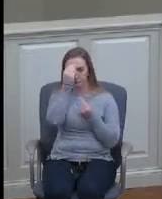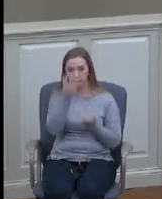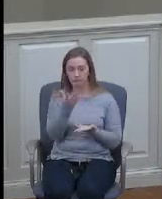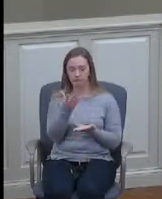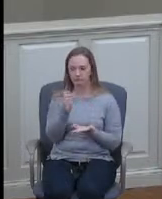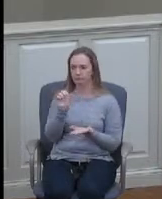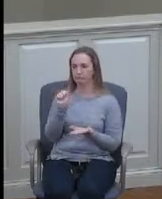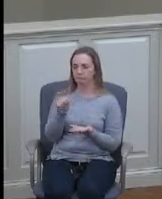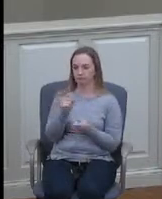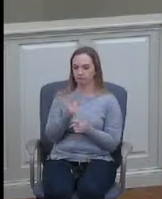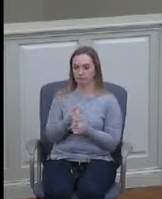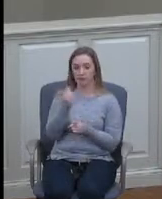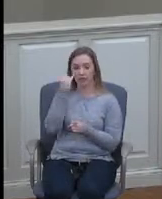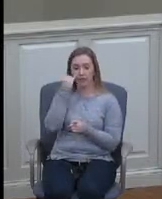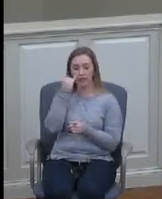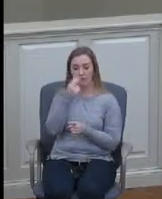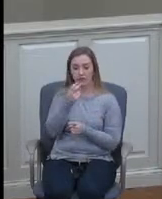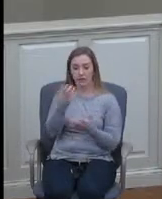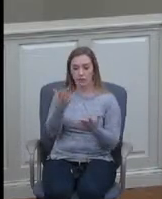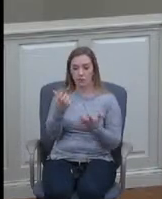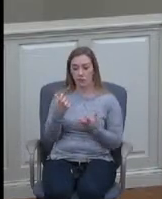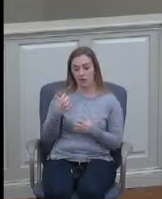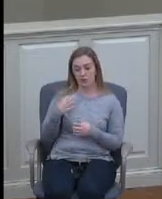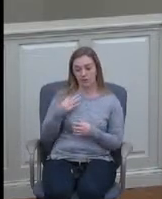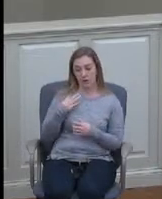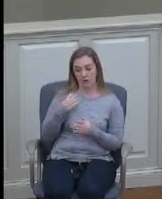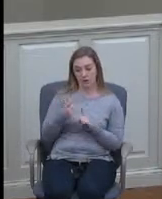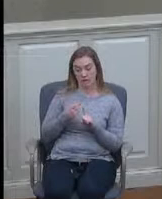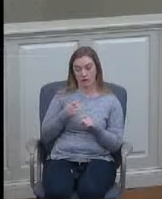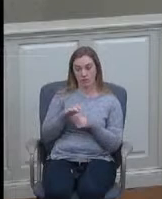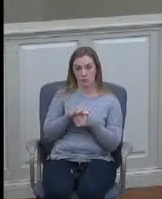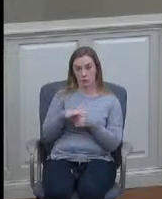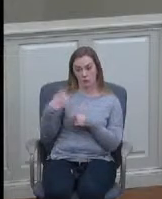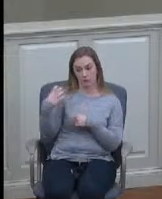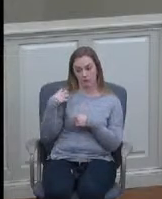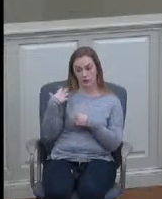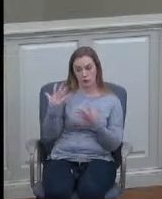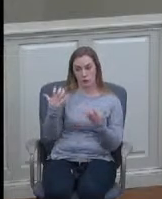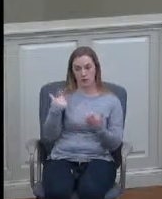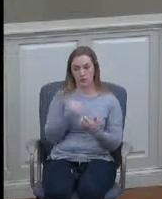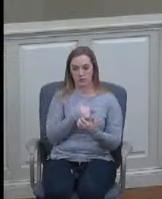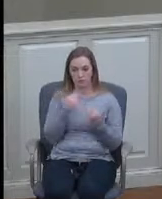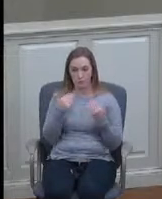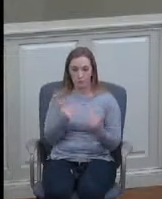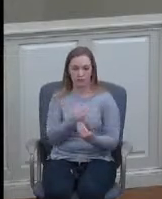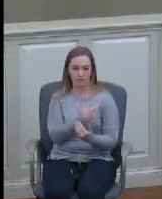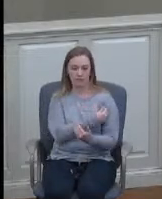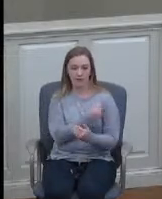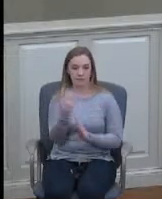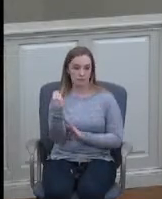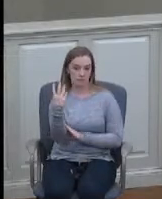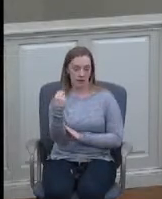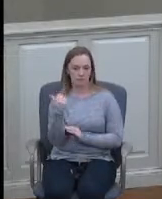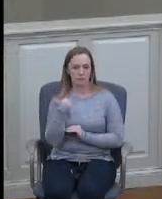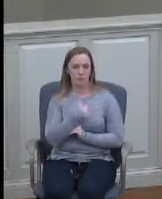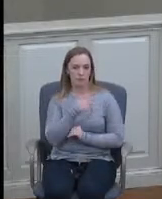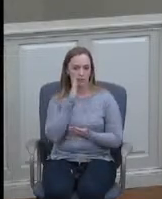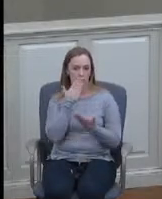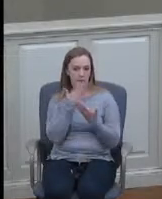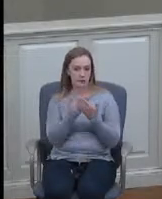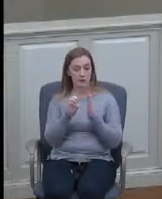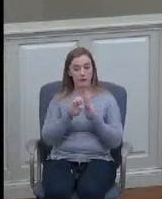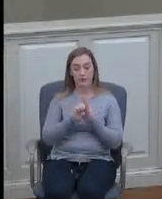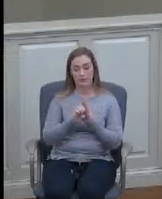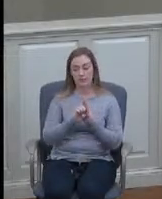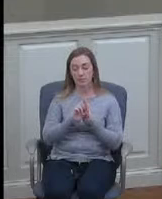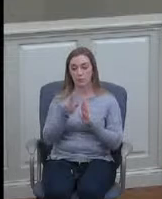wants some volunteers from local officials to take the vaccine and publicize it, be good examples and role models